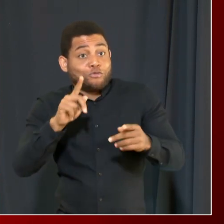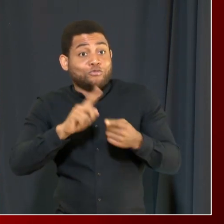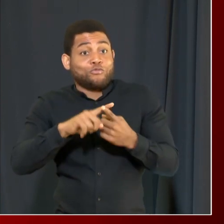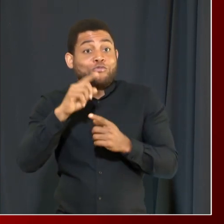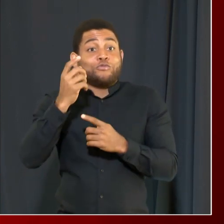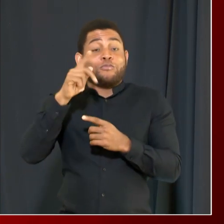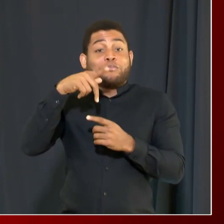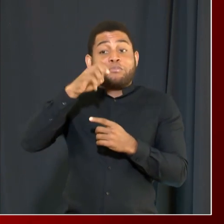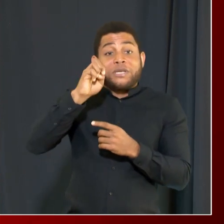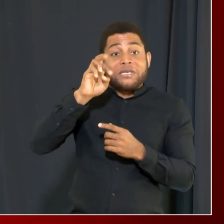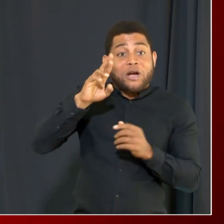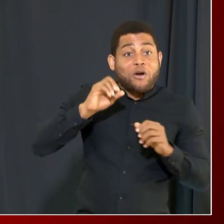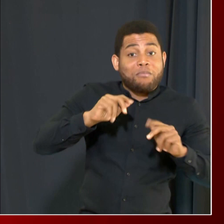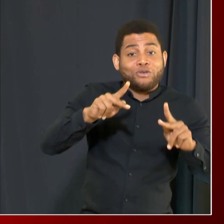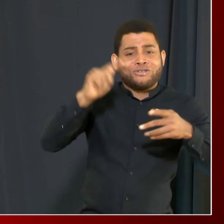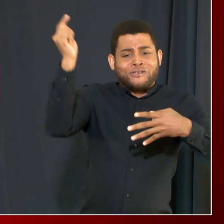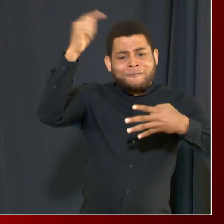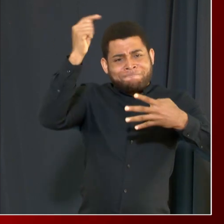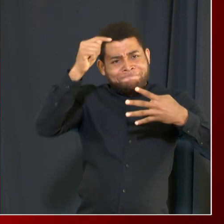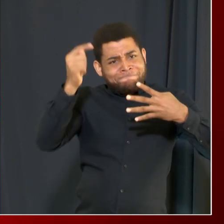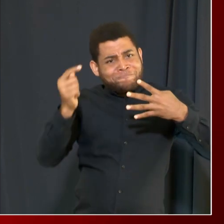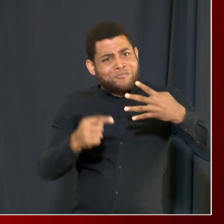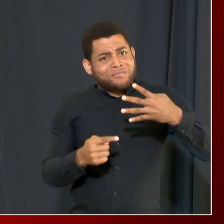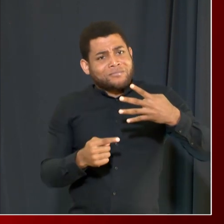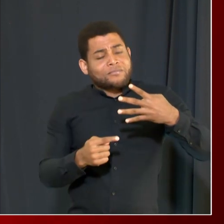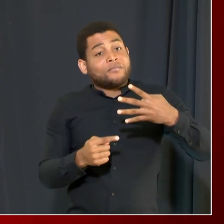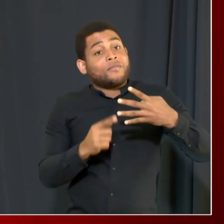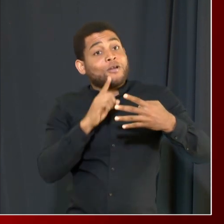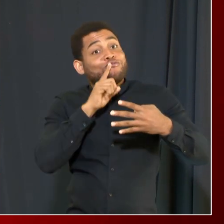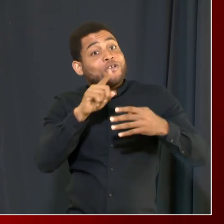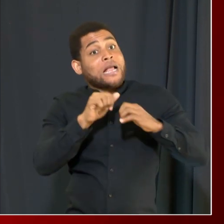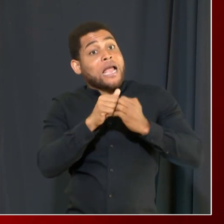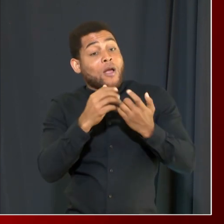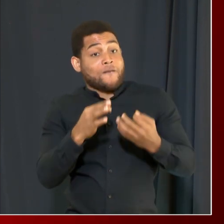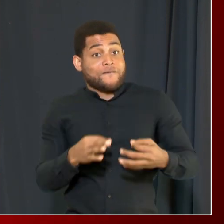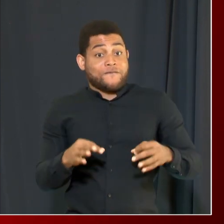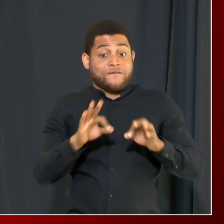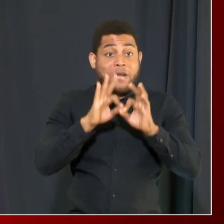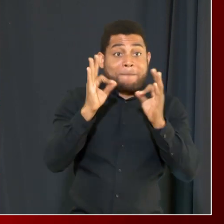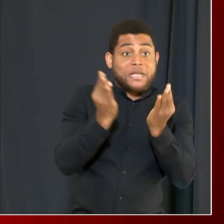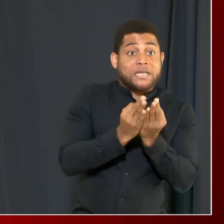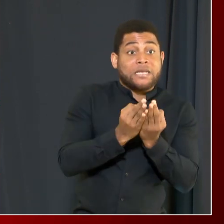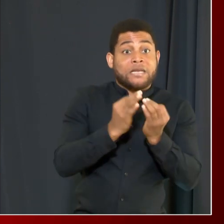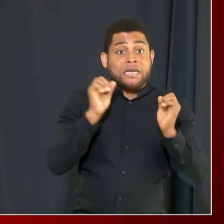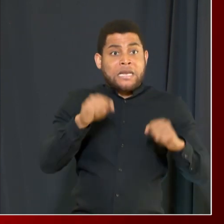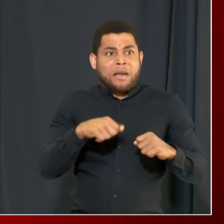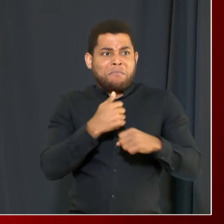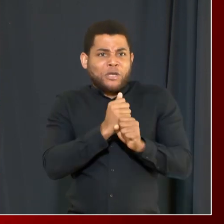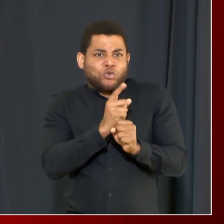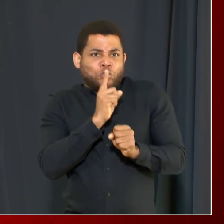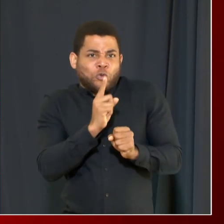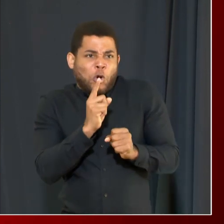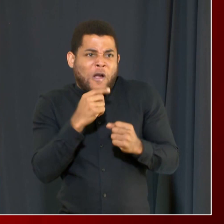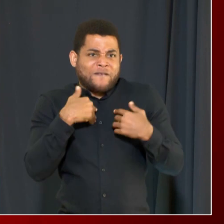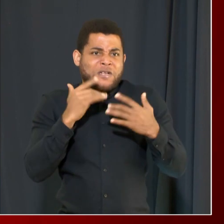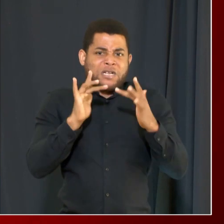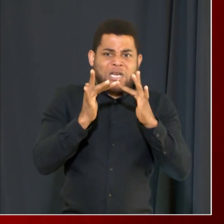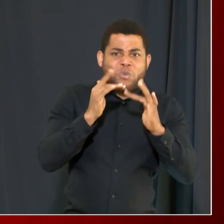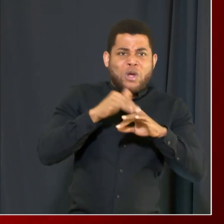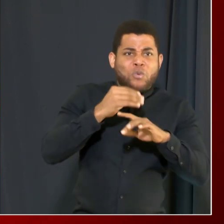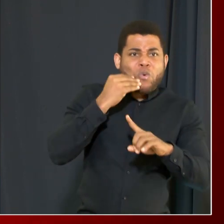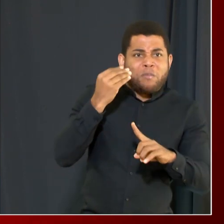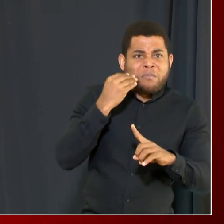learning as well, how families, for example, can ensure that they have the internet at home that supports